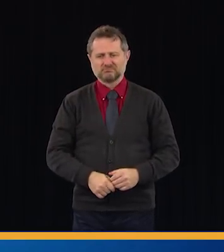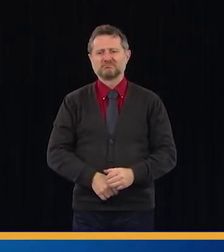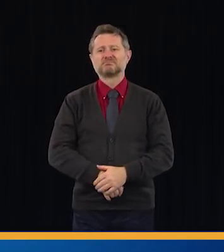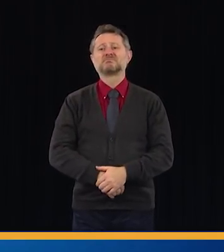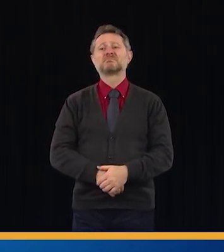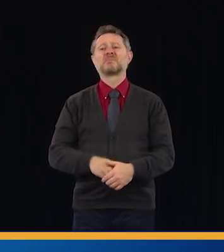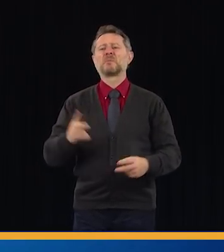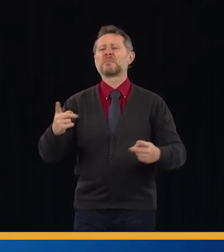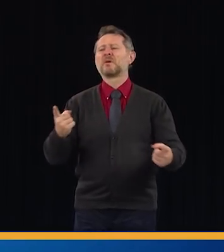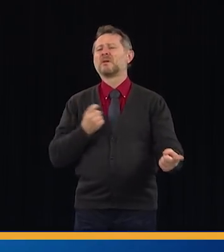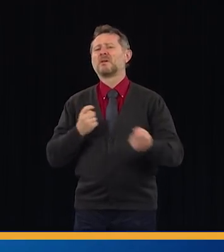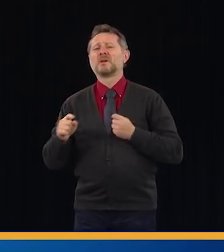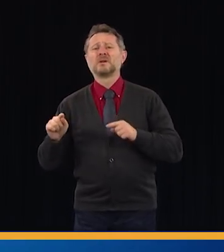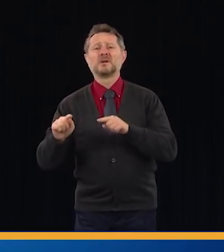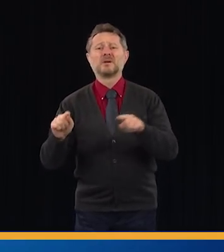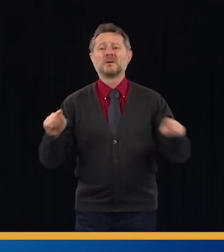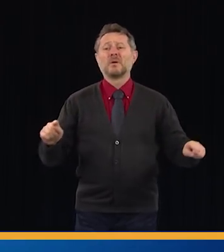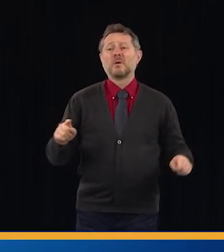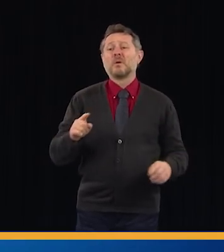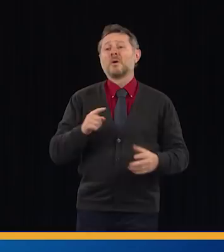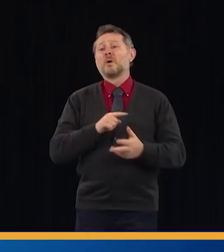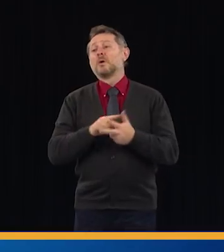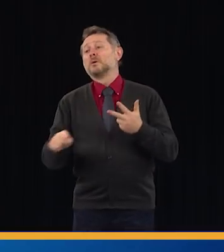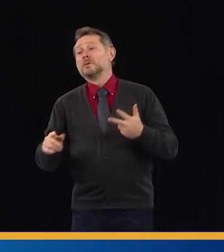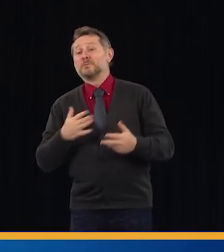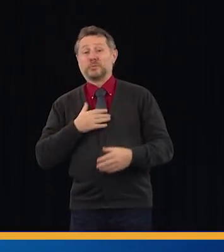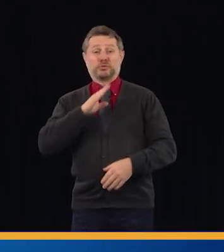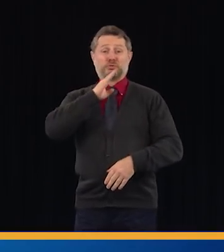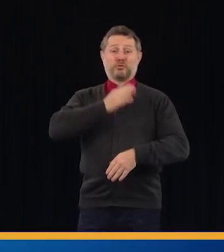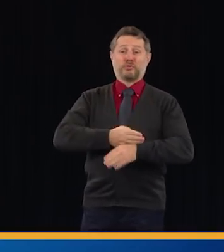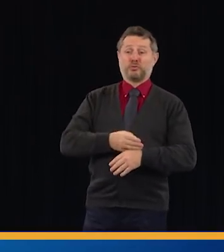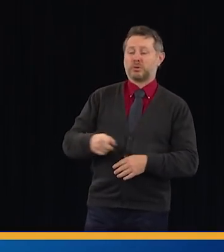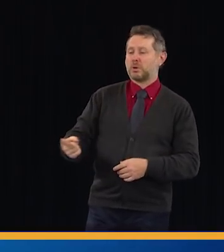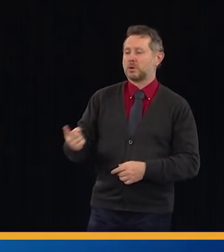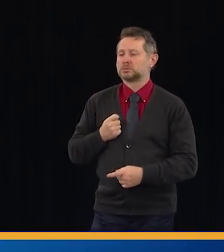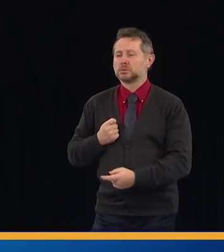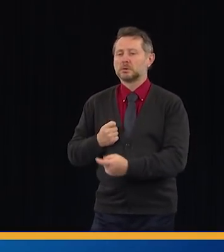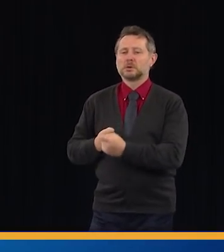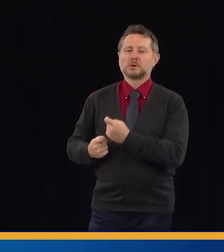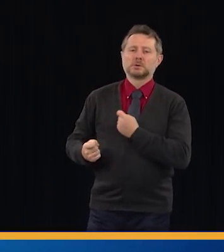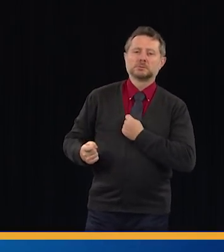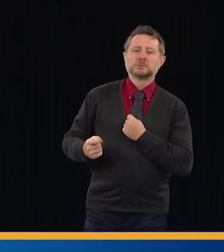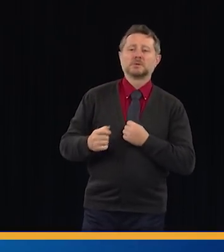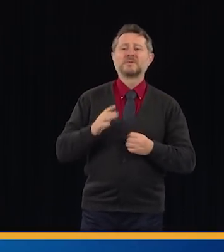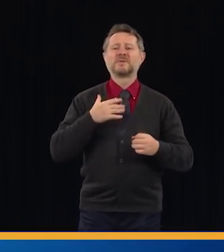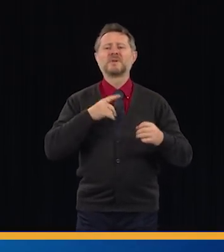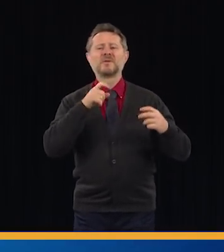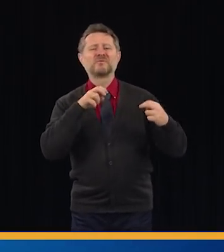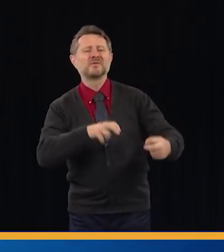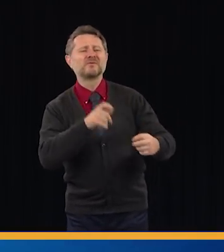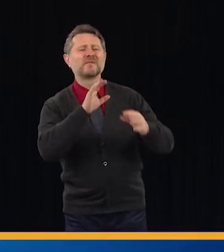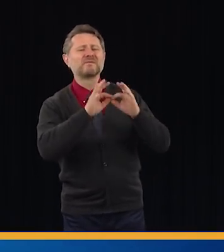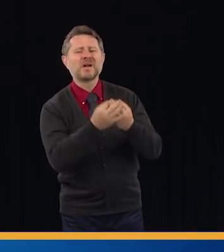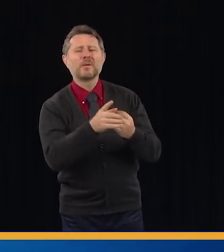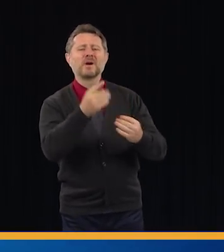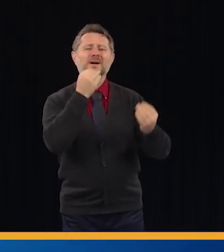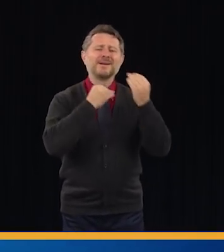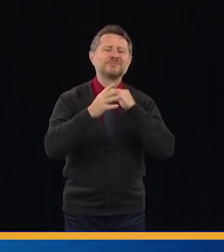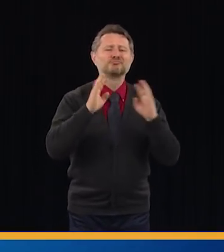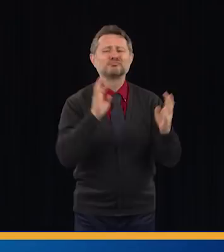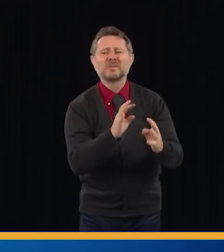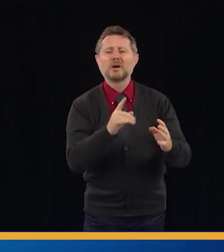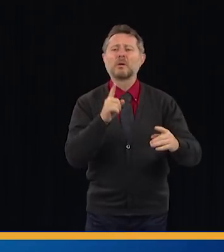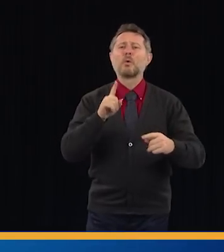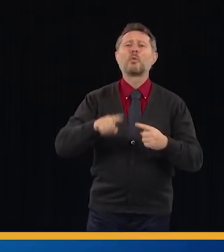everyone, from my daughters, I'm sure around most people's dinner table. When will things